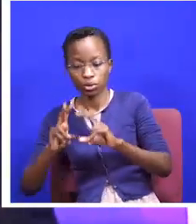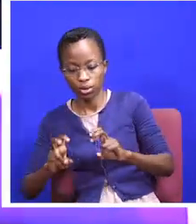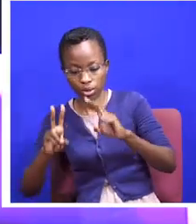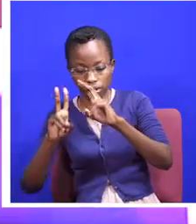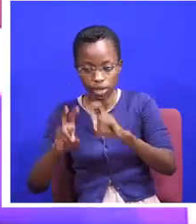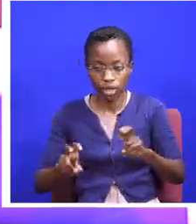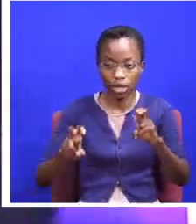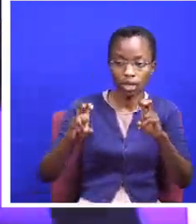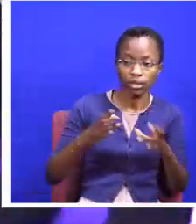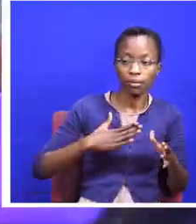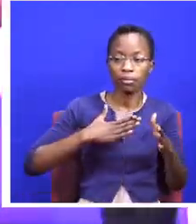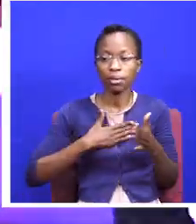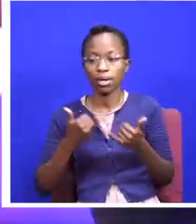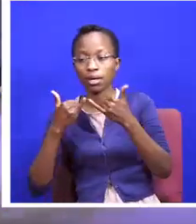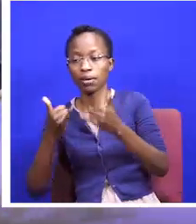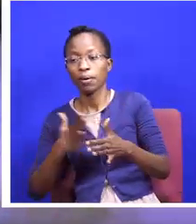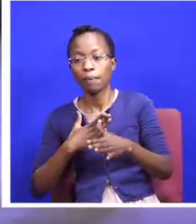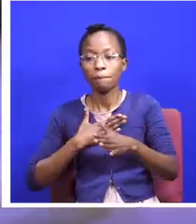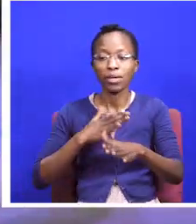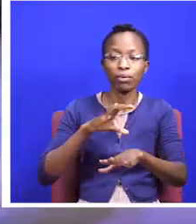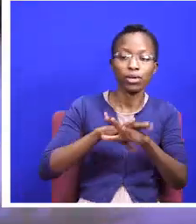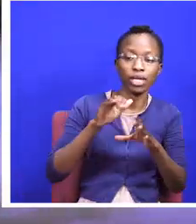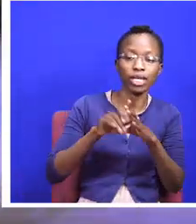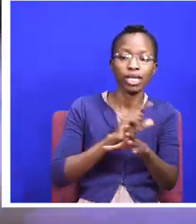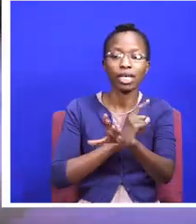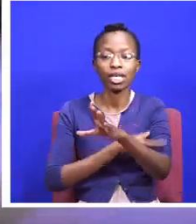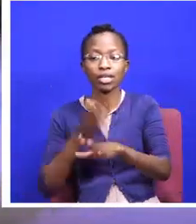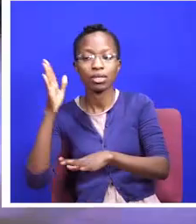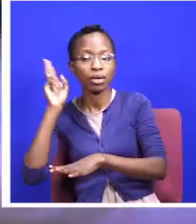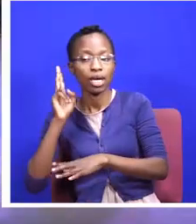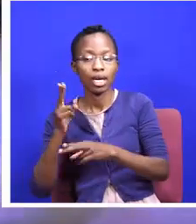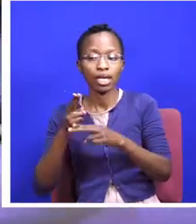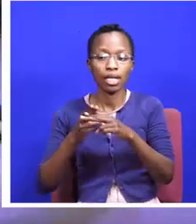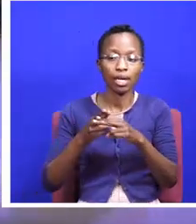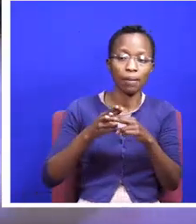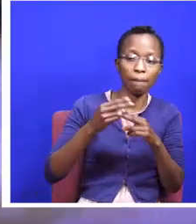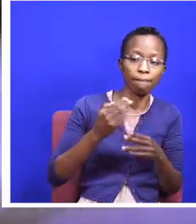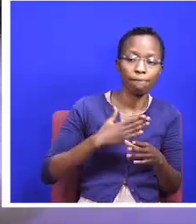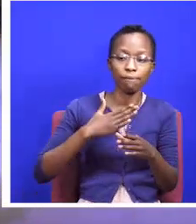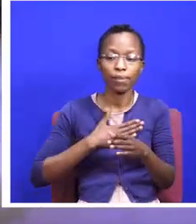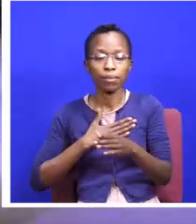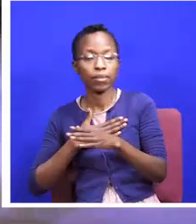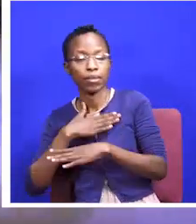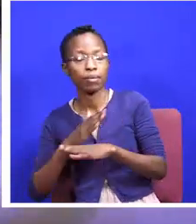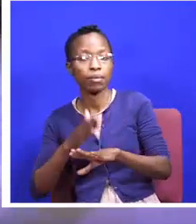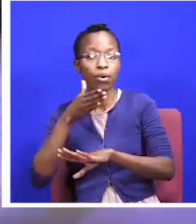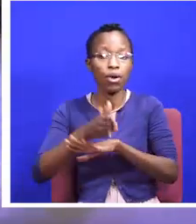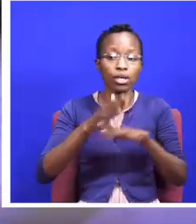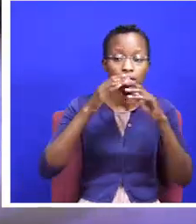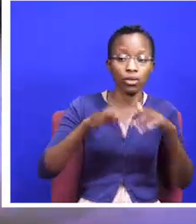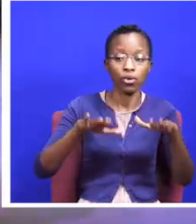indescribable in every way. You search me out and now I'm caught up in your grace. I heard my